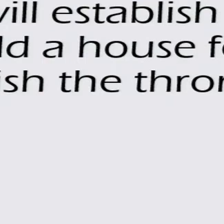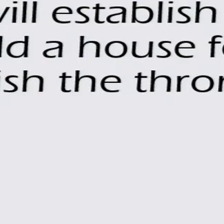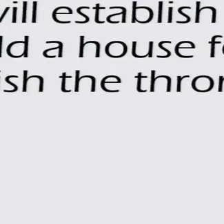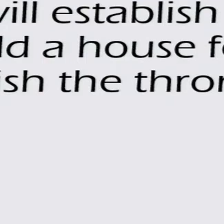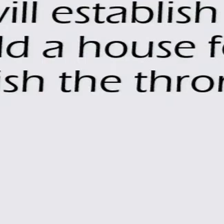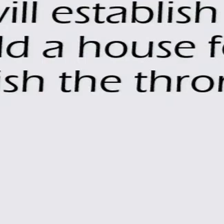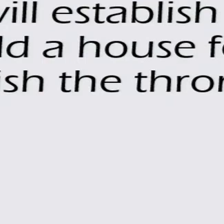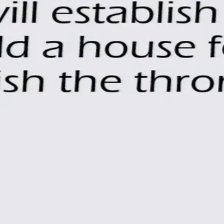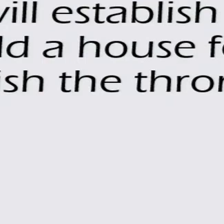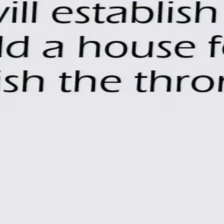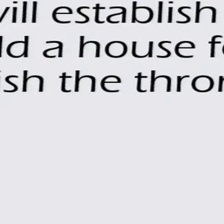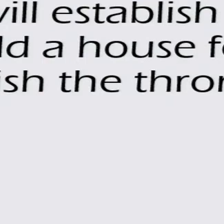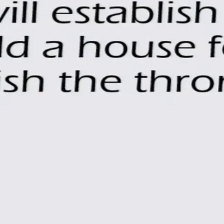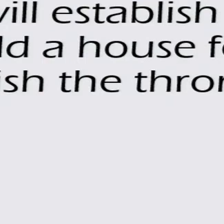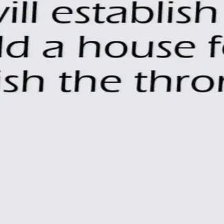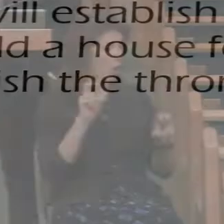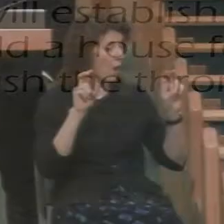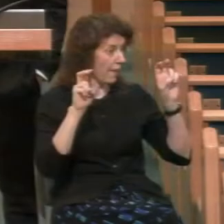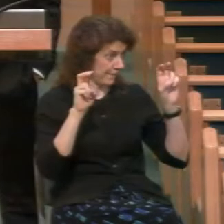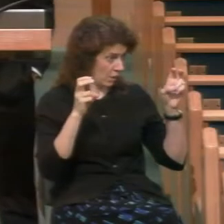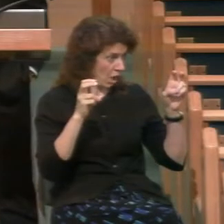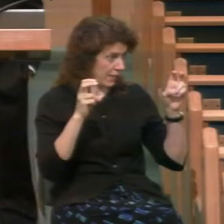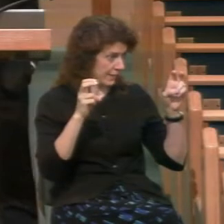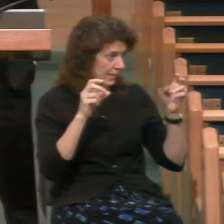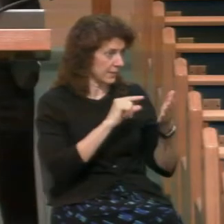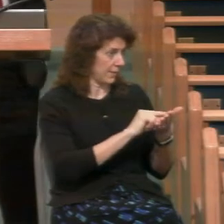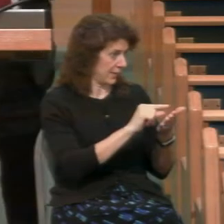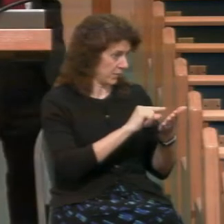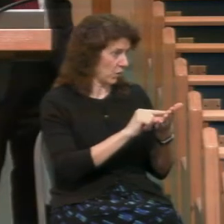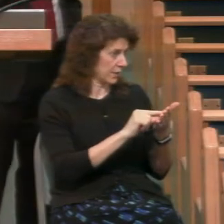Again, what are we dealing with context-wise? What are we talking about here?